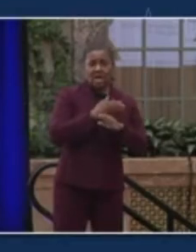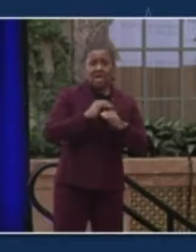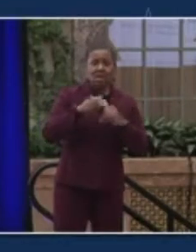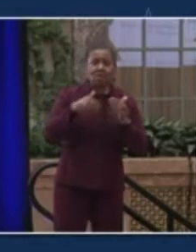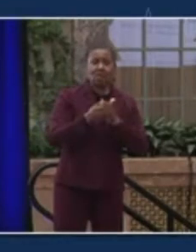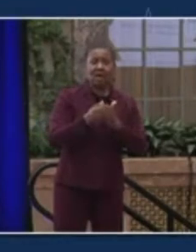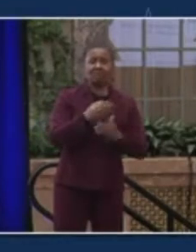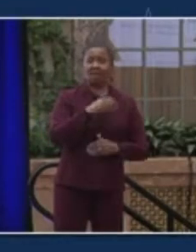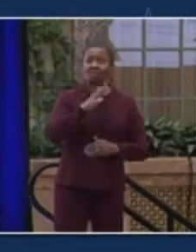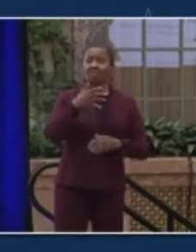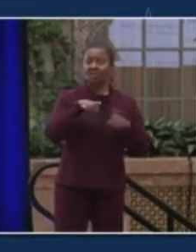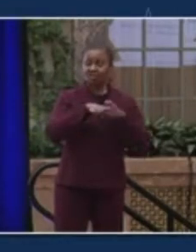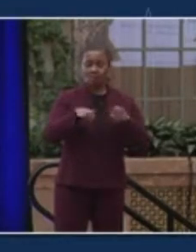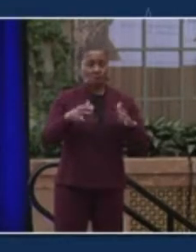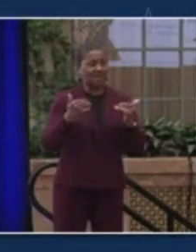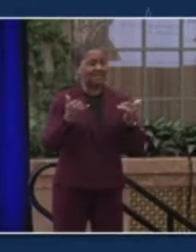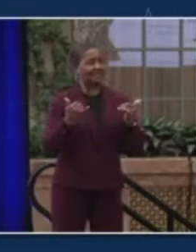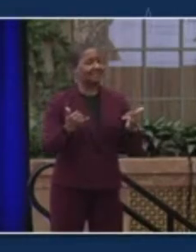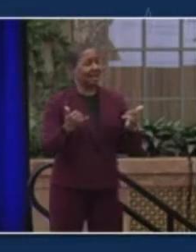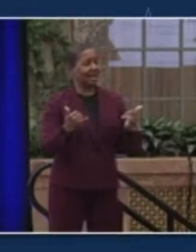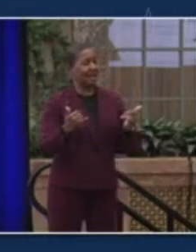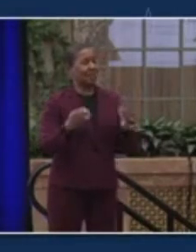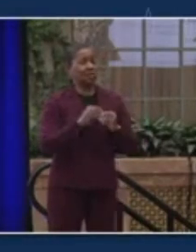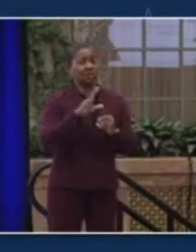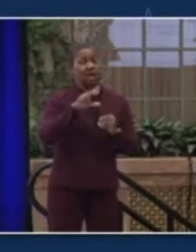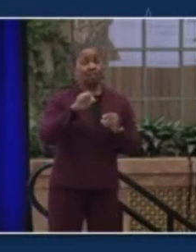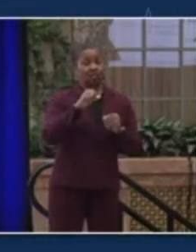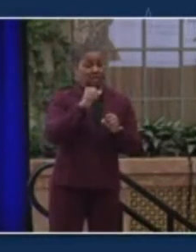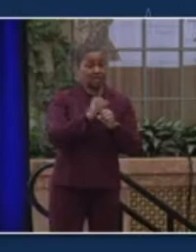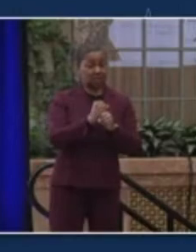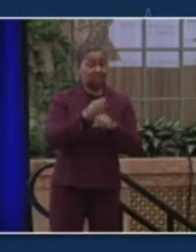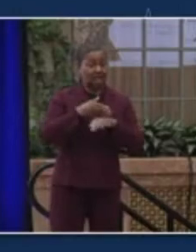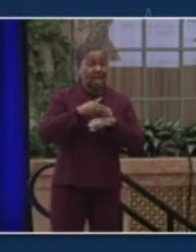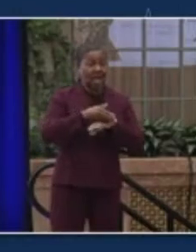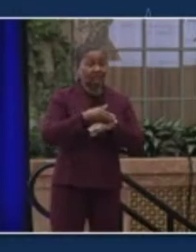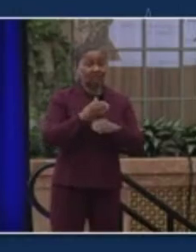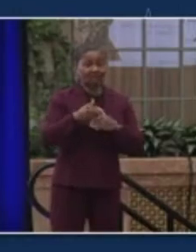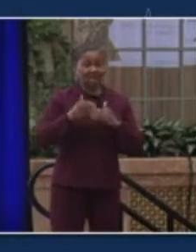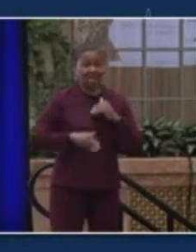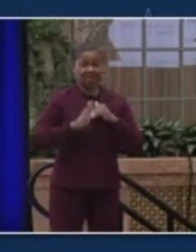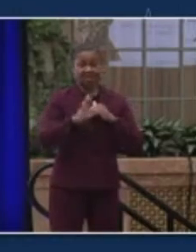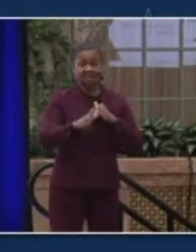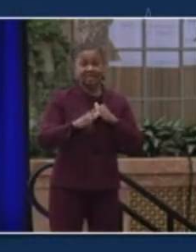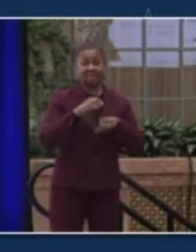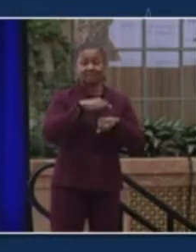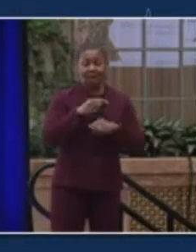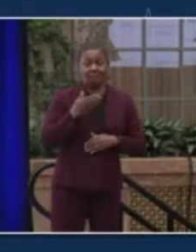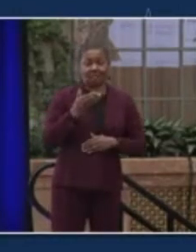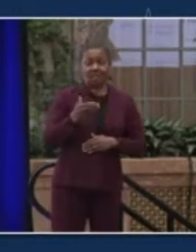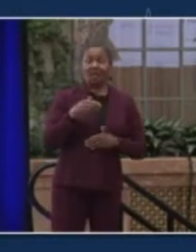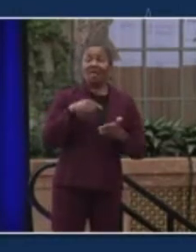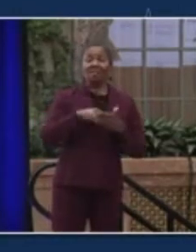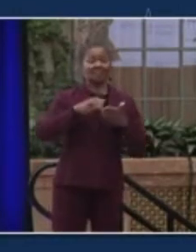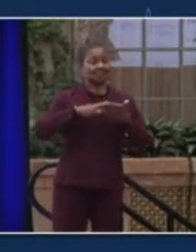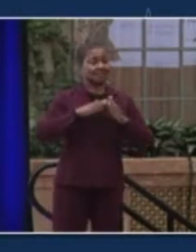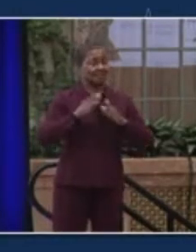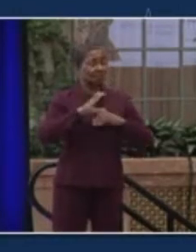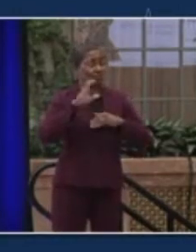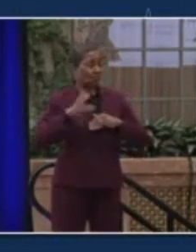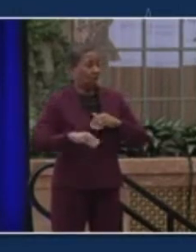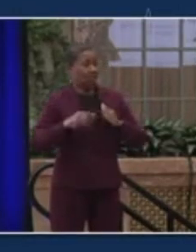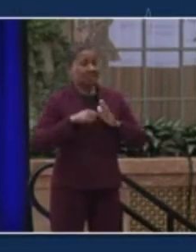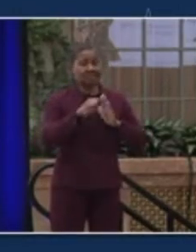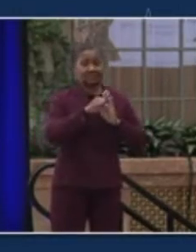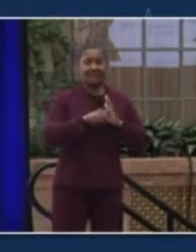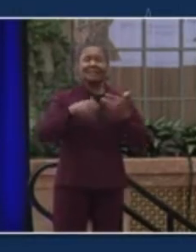floor. Today, more than 30 years after the end of his tenure, this city and this